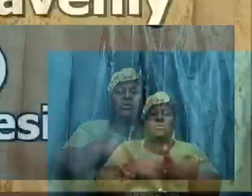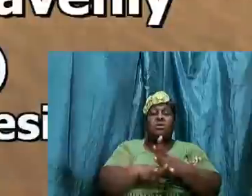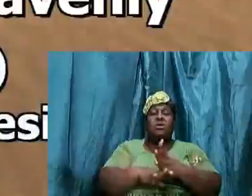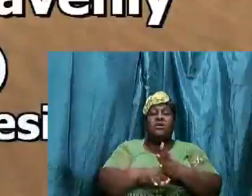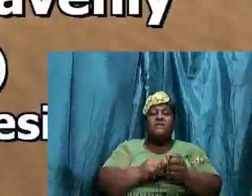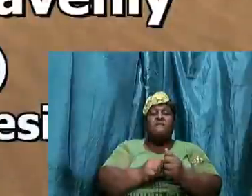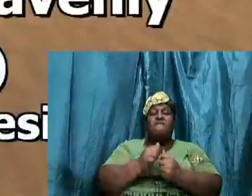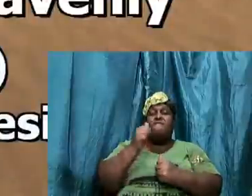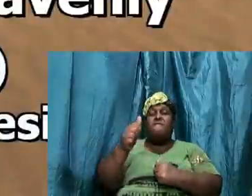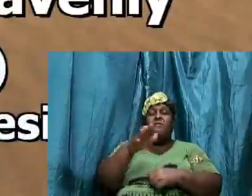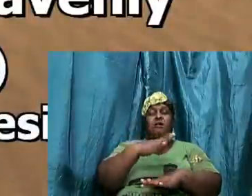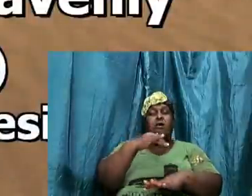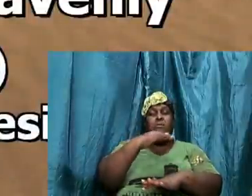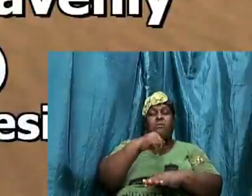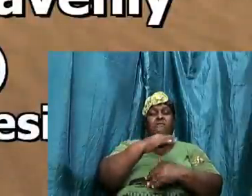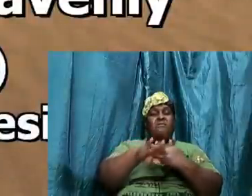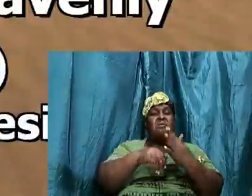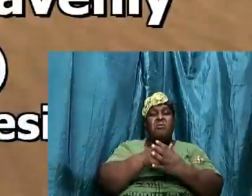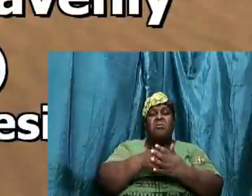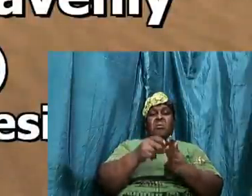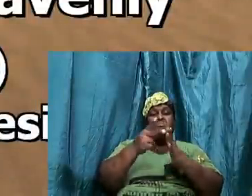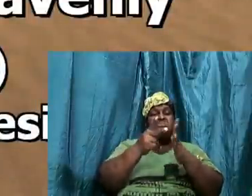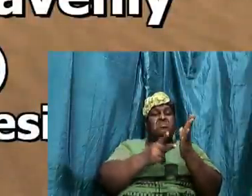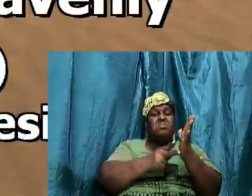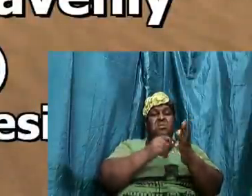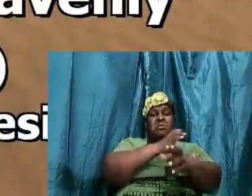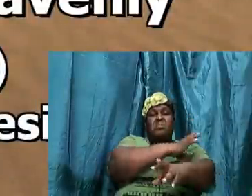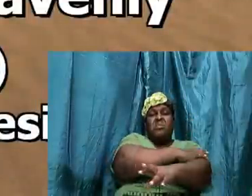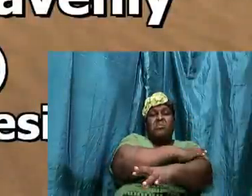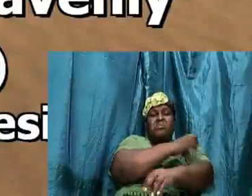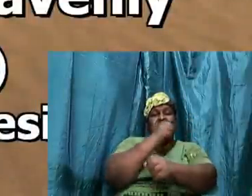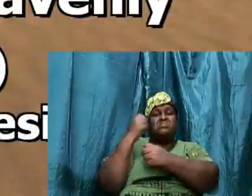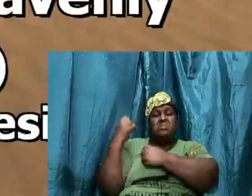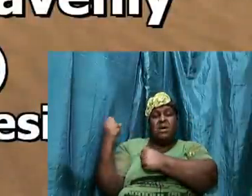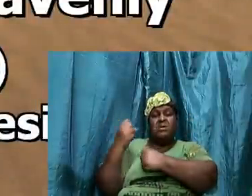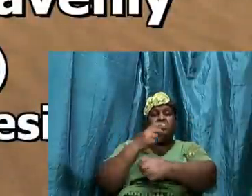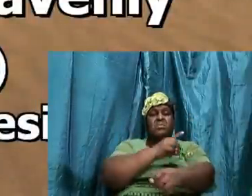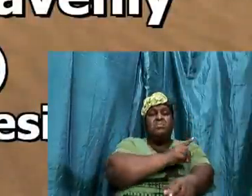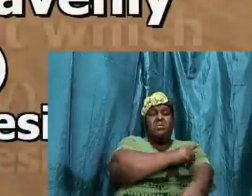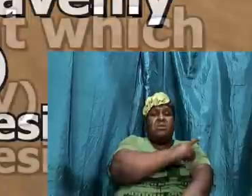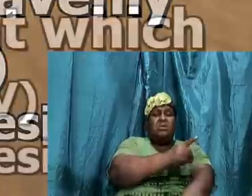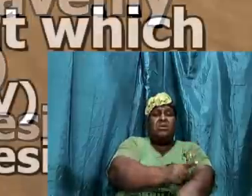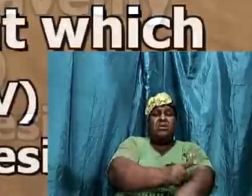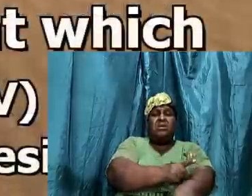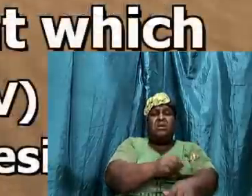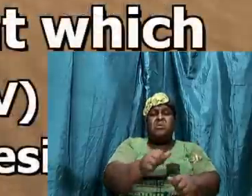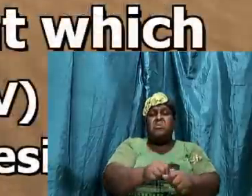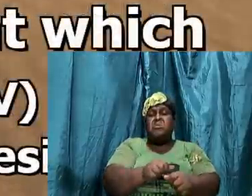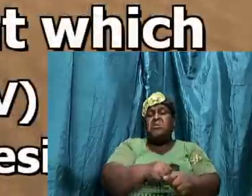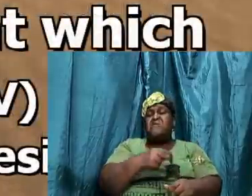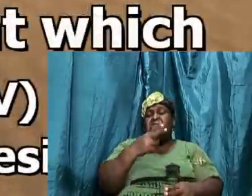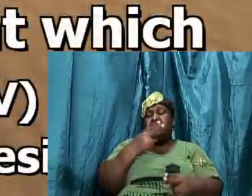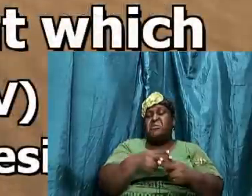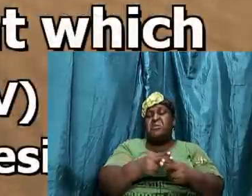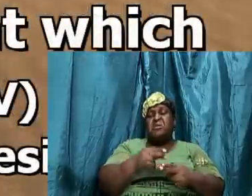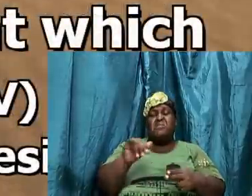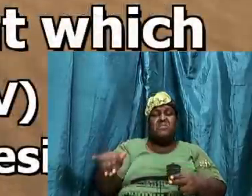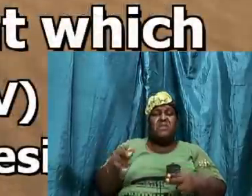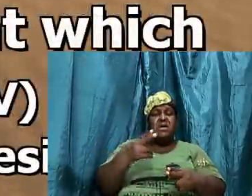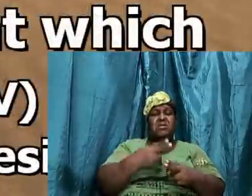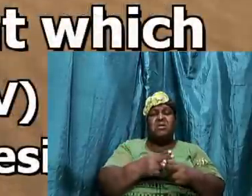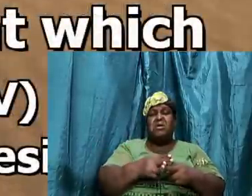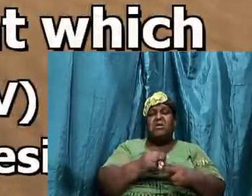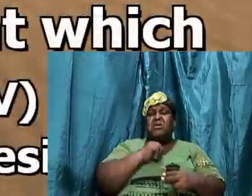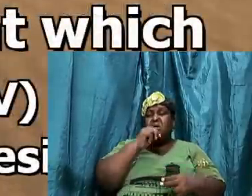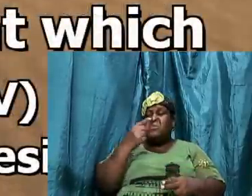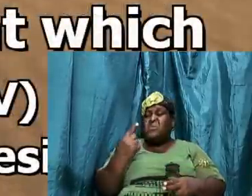all principalities and powers and might and dominion and every name that is named, not only